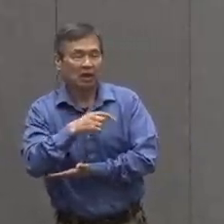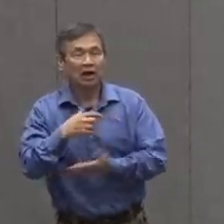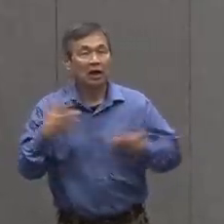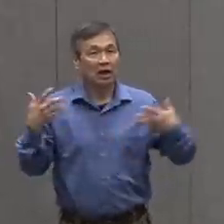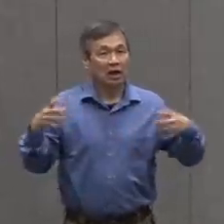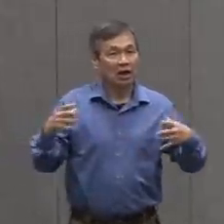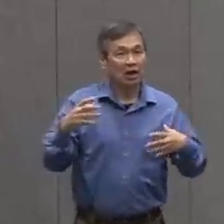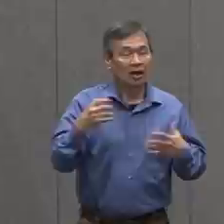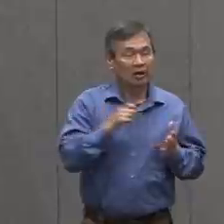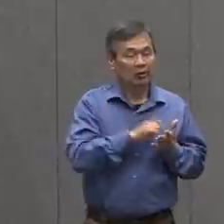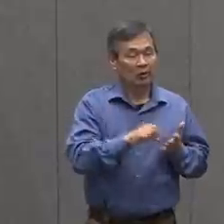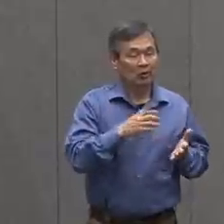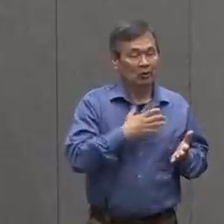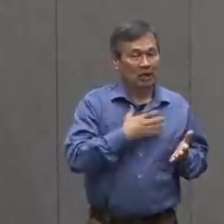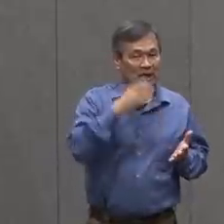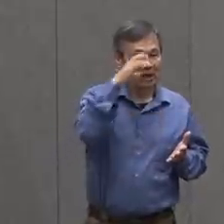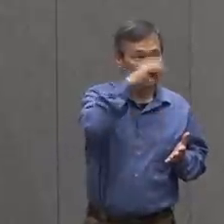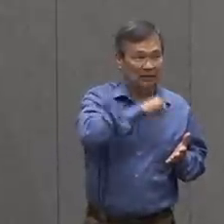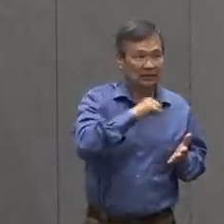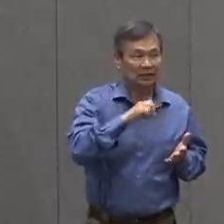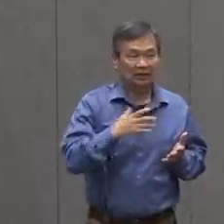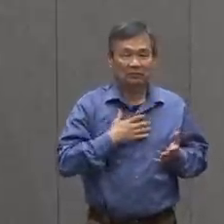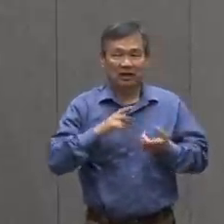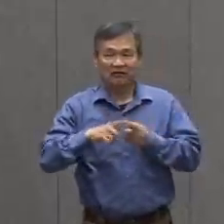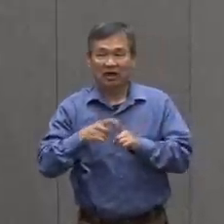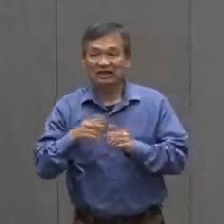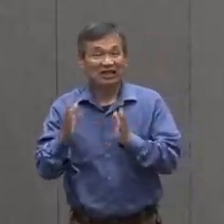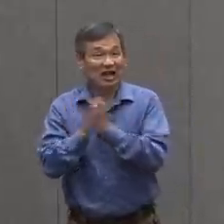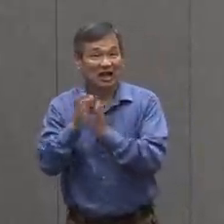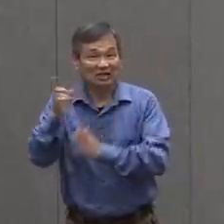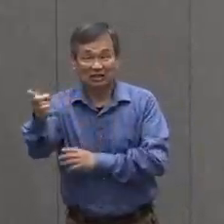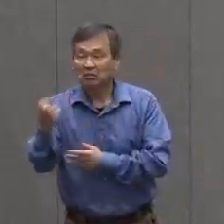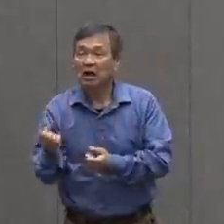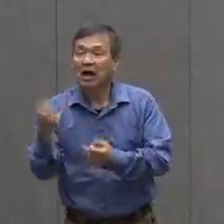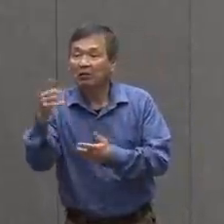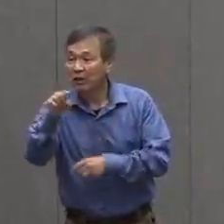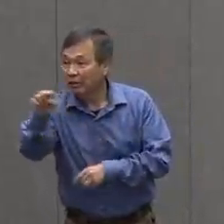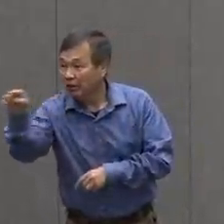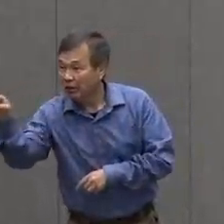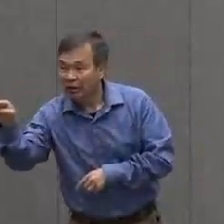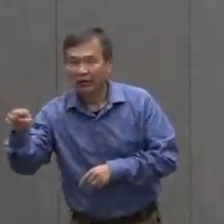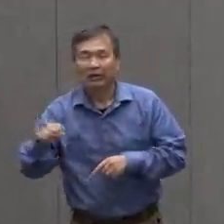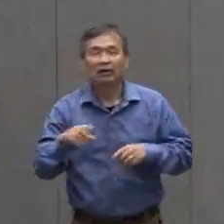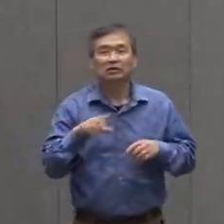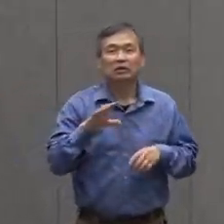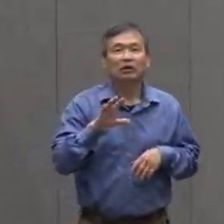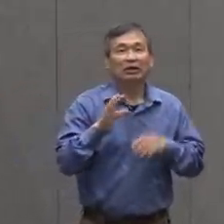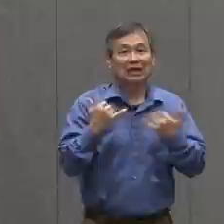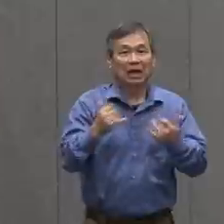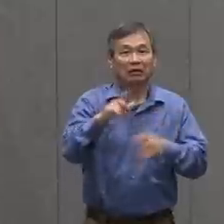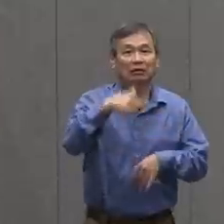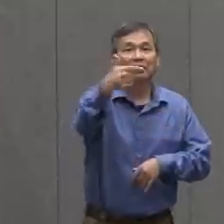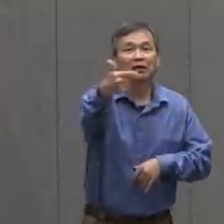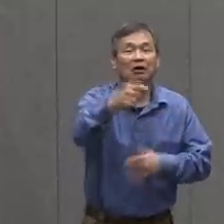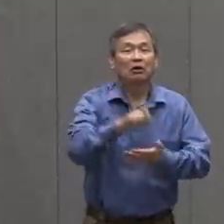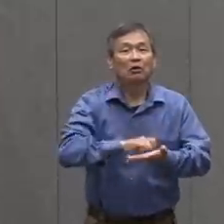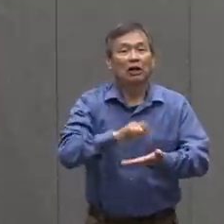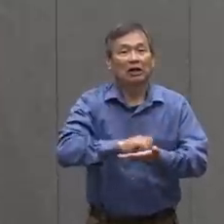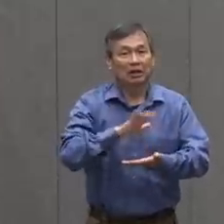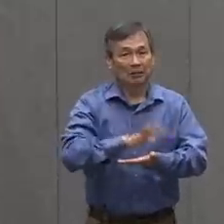down my guess, and I wrote down some guesses of some friends of mine. But I'm going to have you take a moment and write it down on a scrap piece of